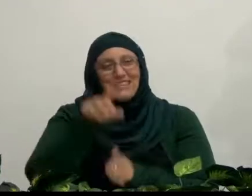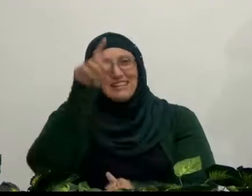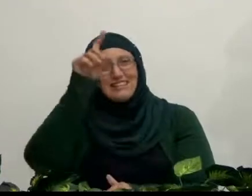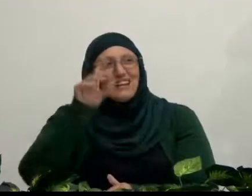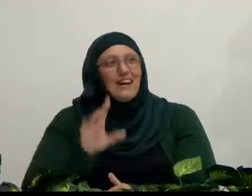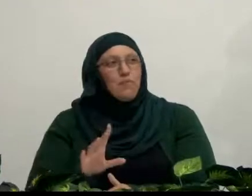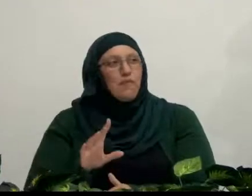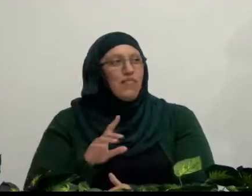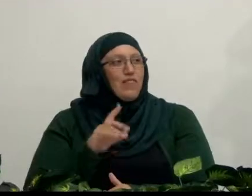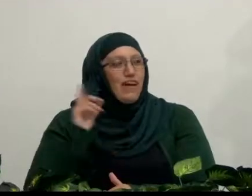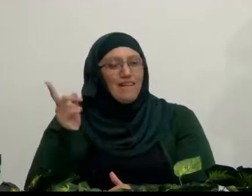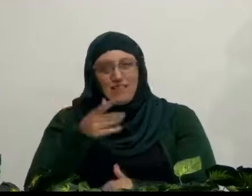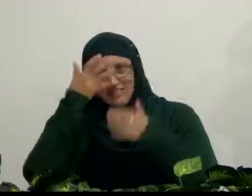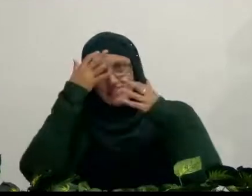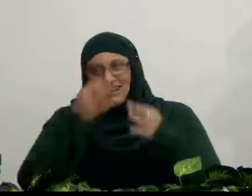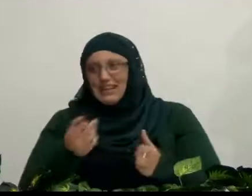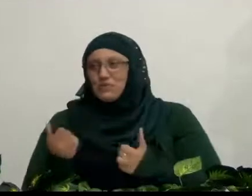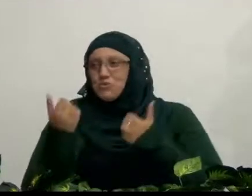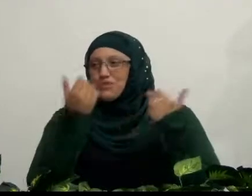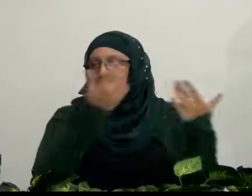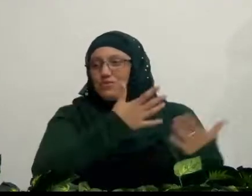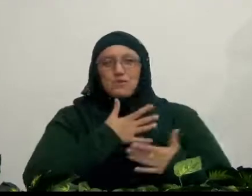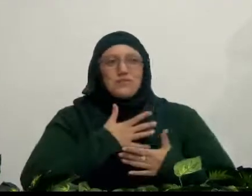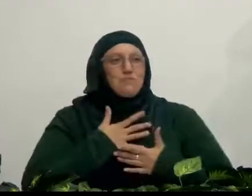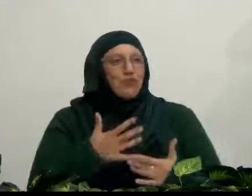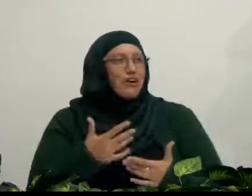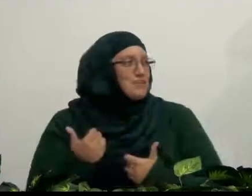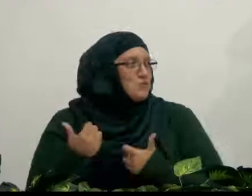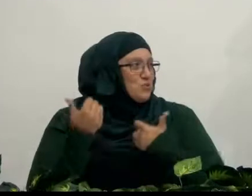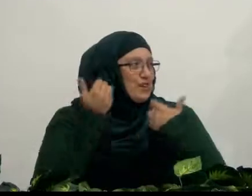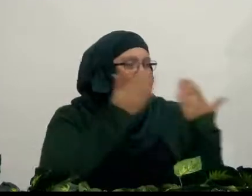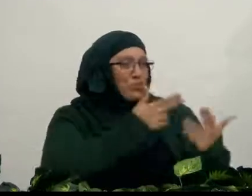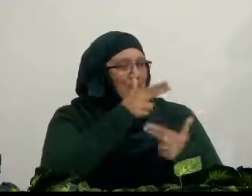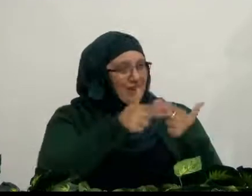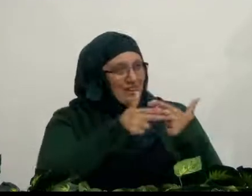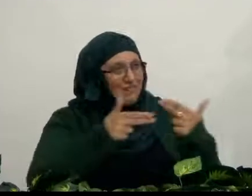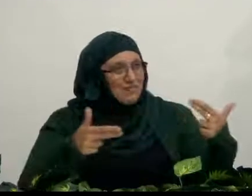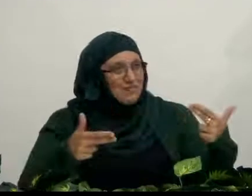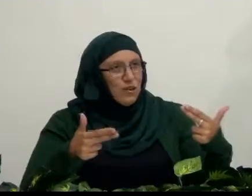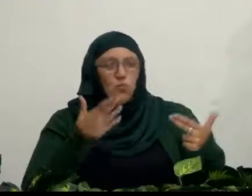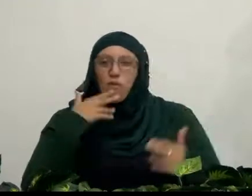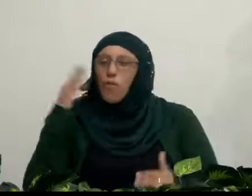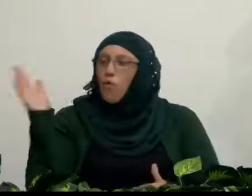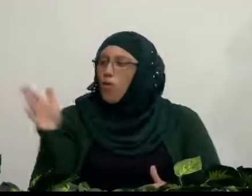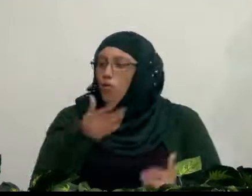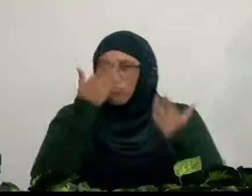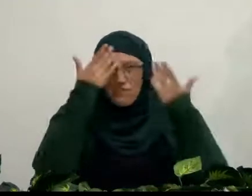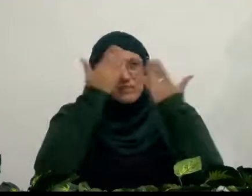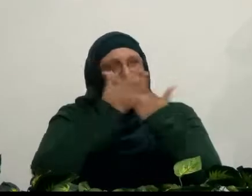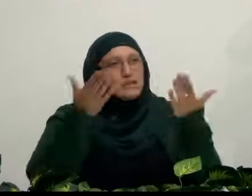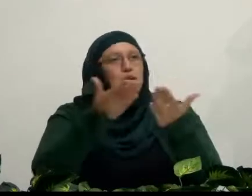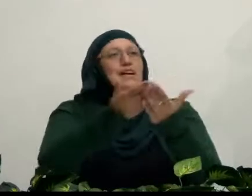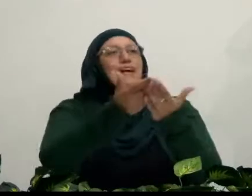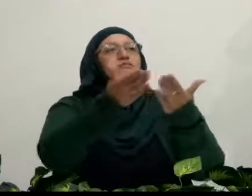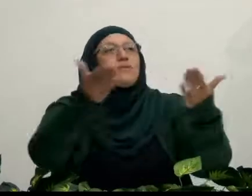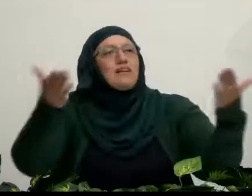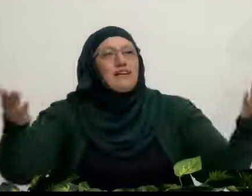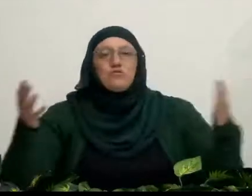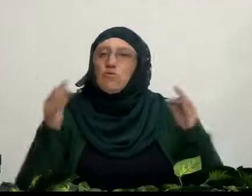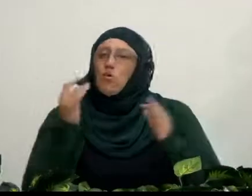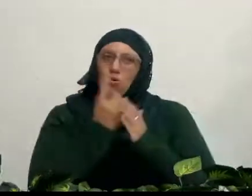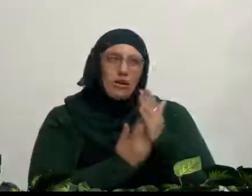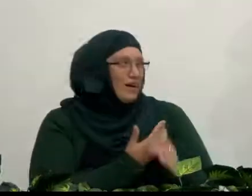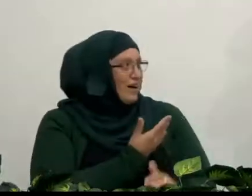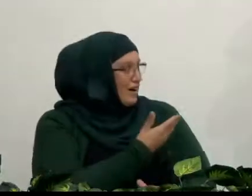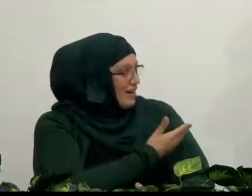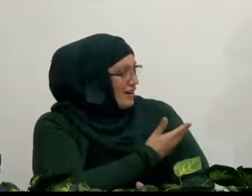they decided to surprise you and give you a gift. With all respect to everyone else, obviously it's not only Haj Ali,